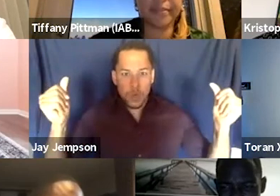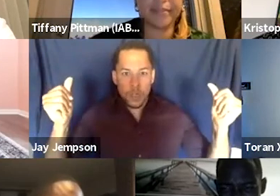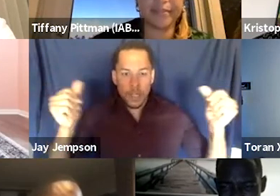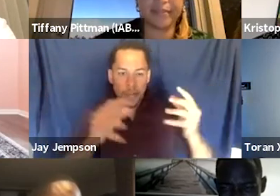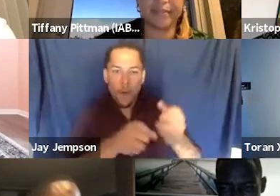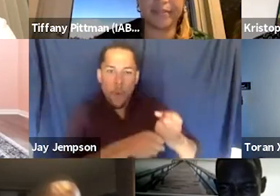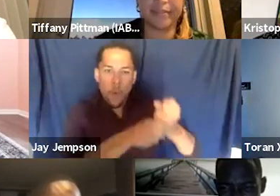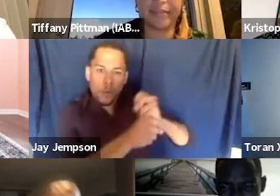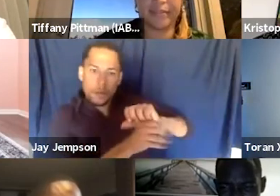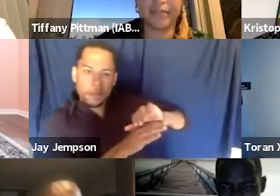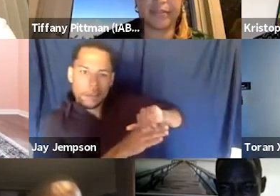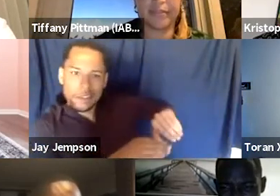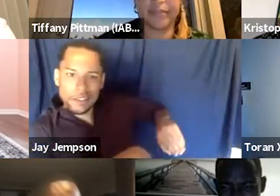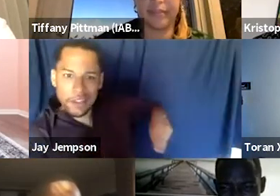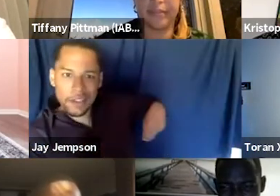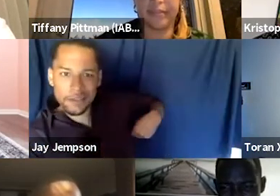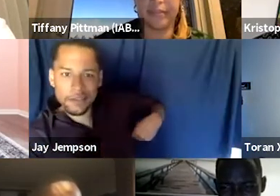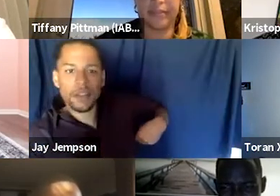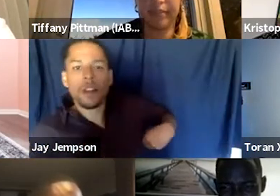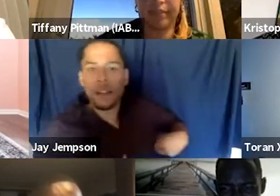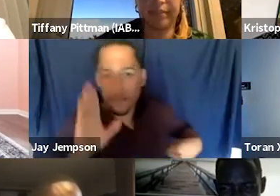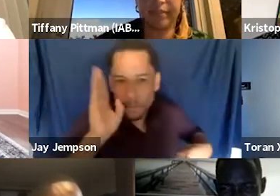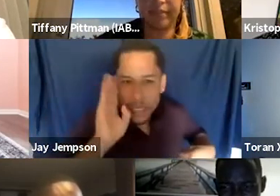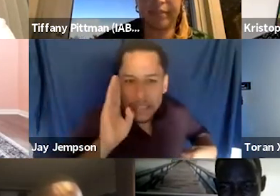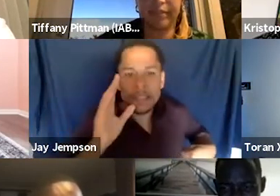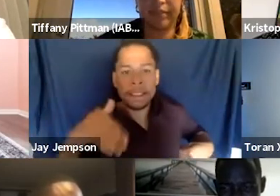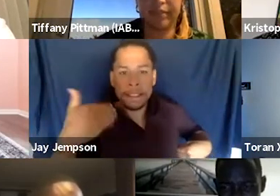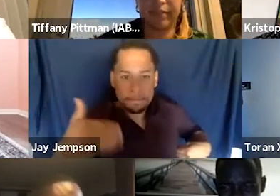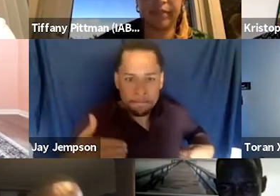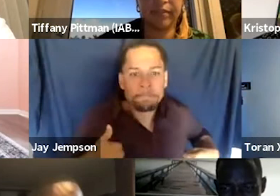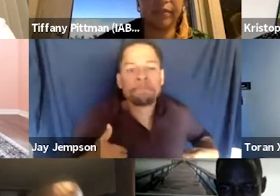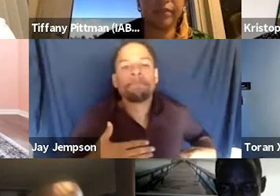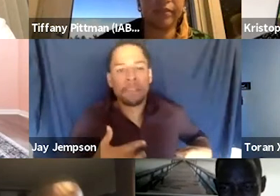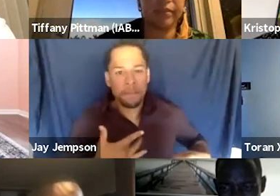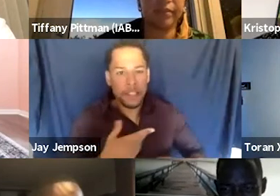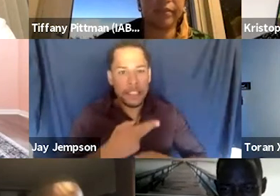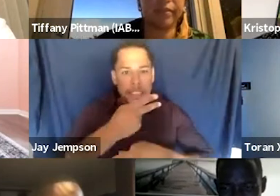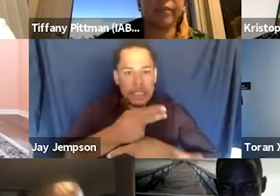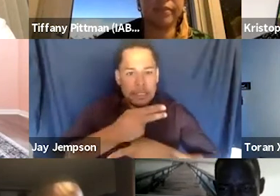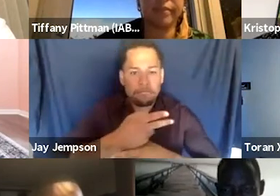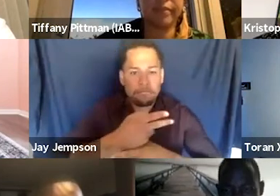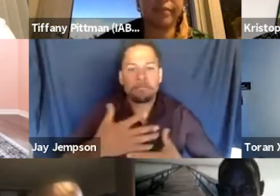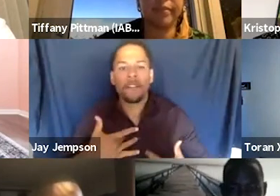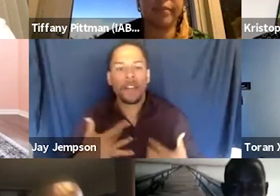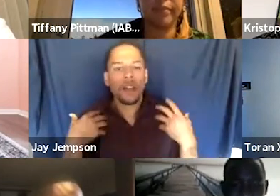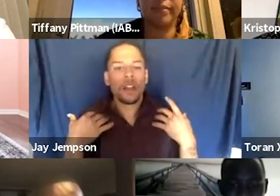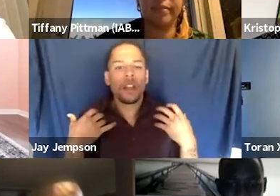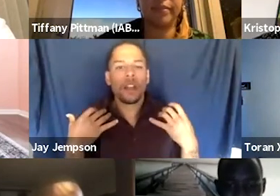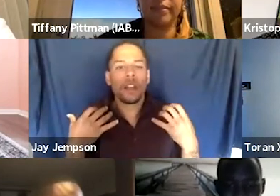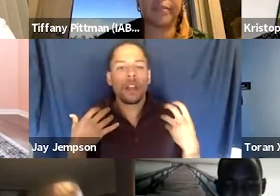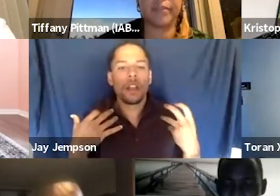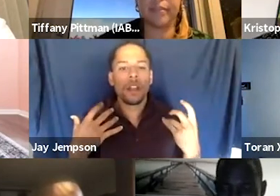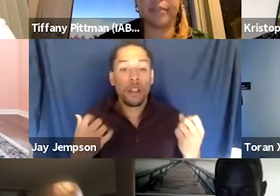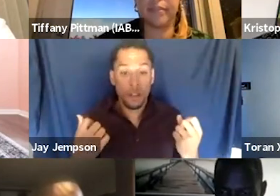work. And I really, really appreciate everyone who is a part of this program and the continued work